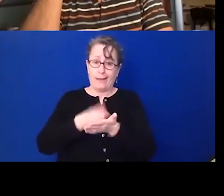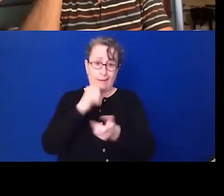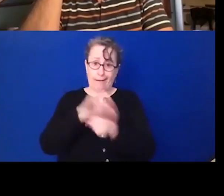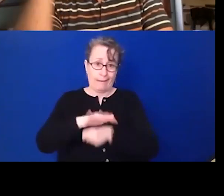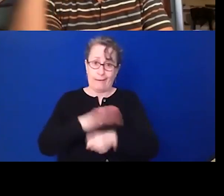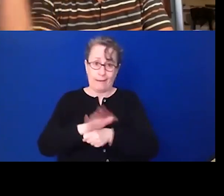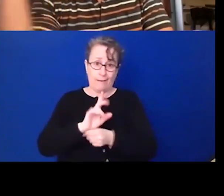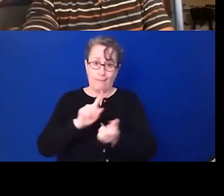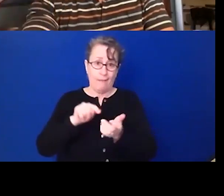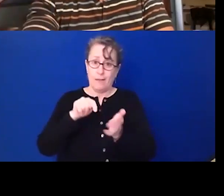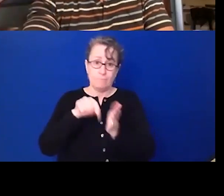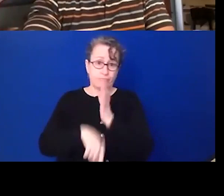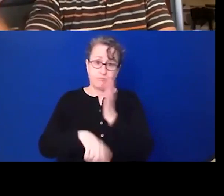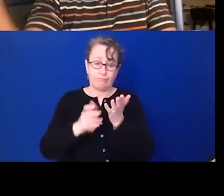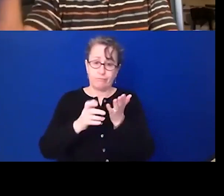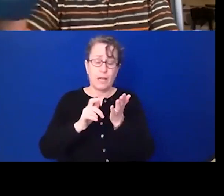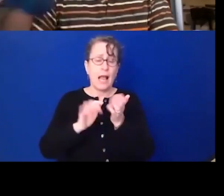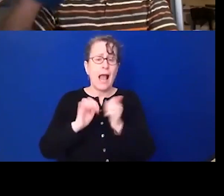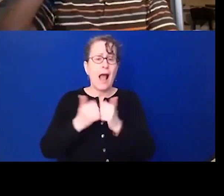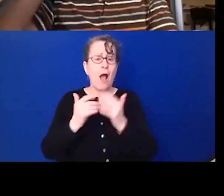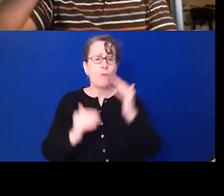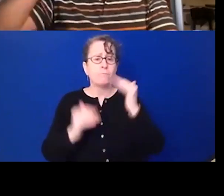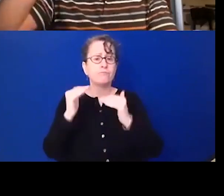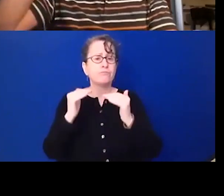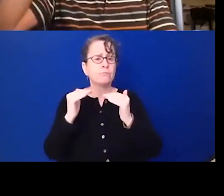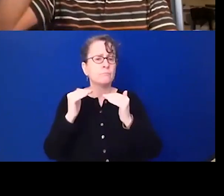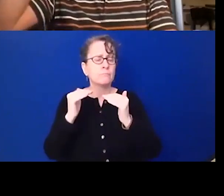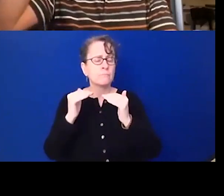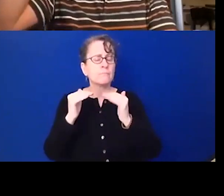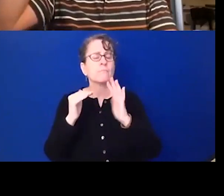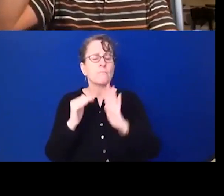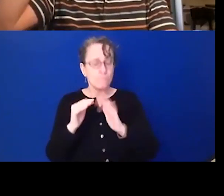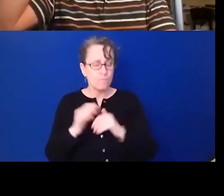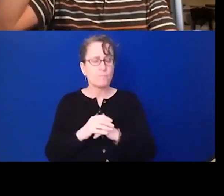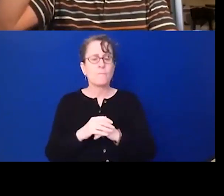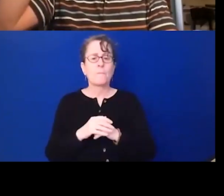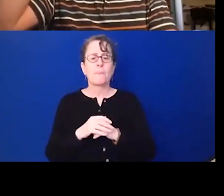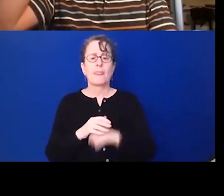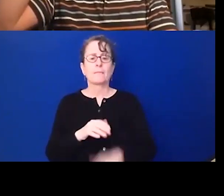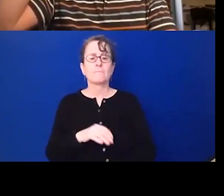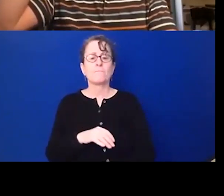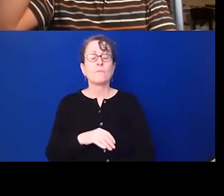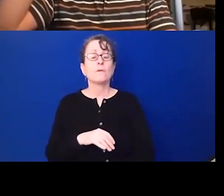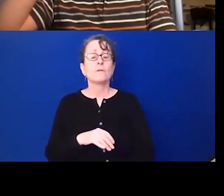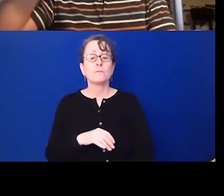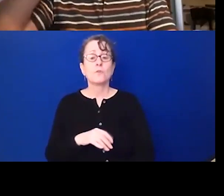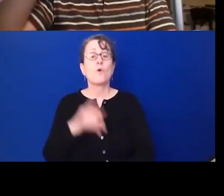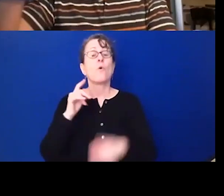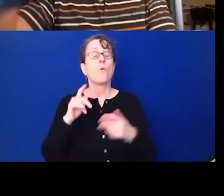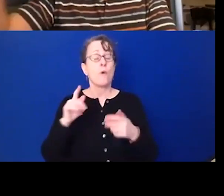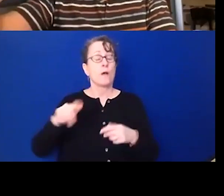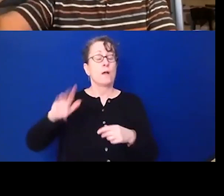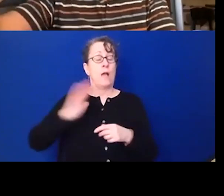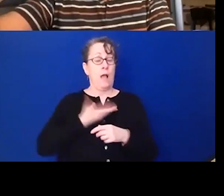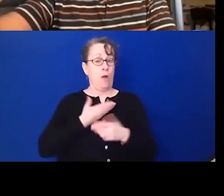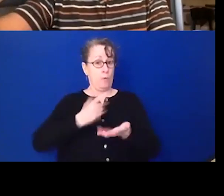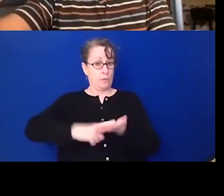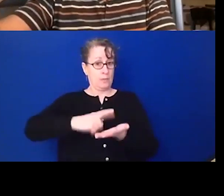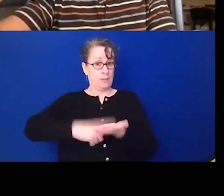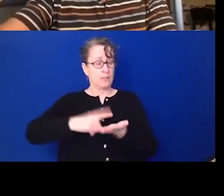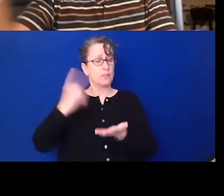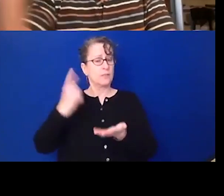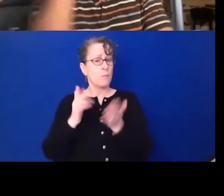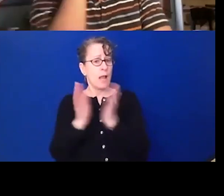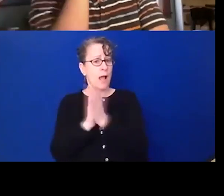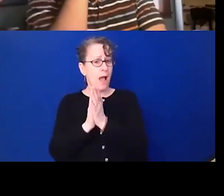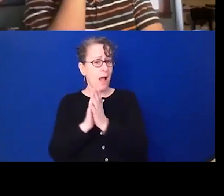conversation, we were asked about the parking fines revenue line item. And at the time, didn't mean to skip over that, but